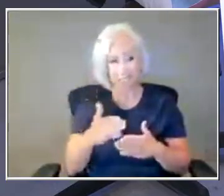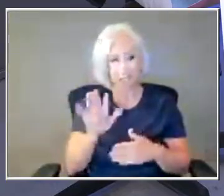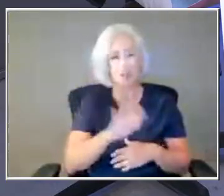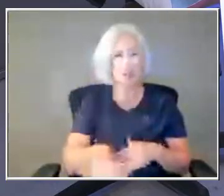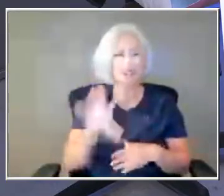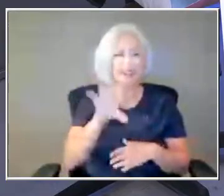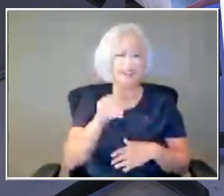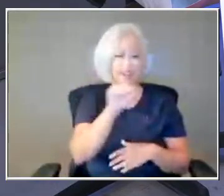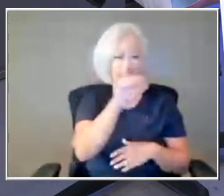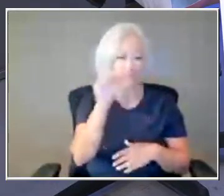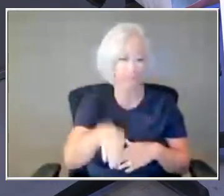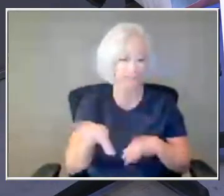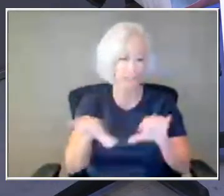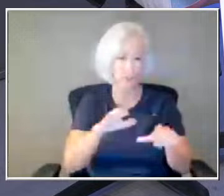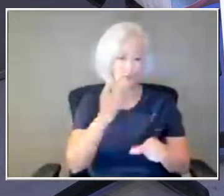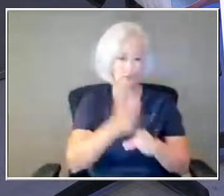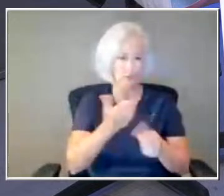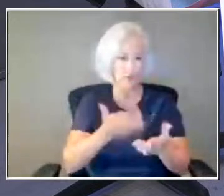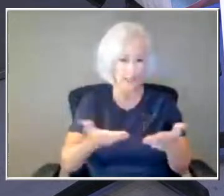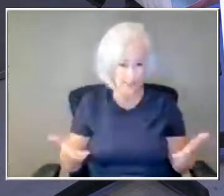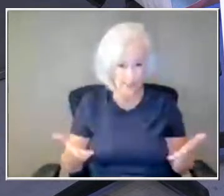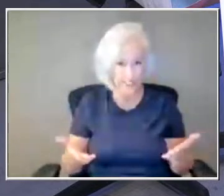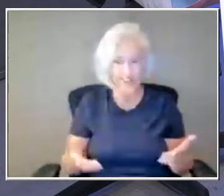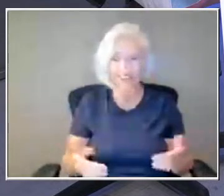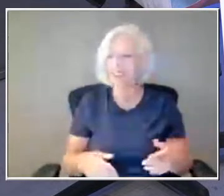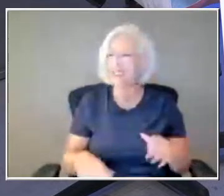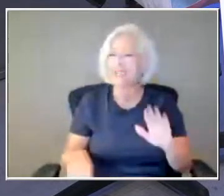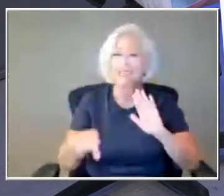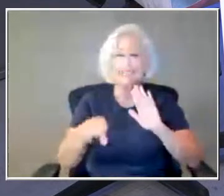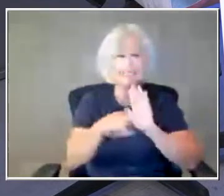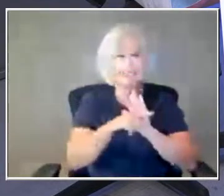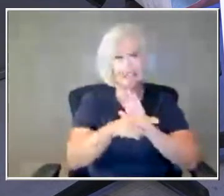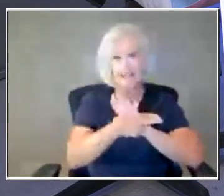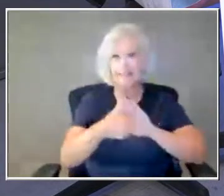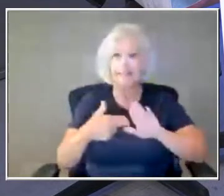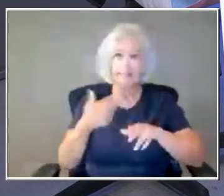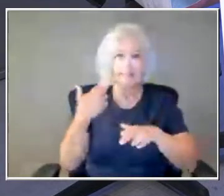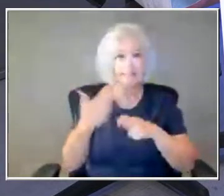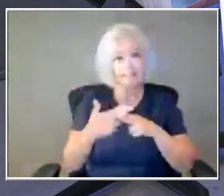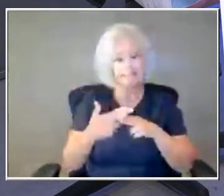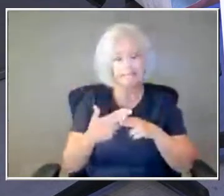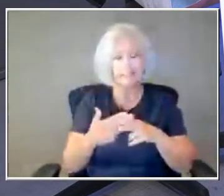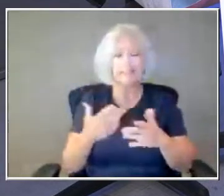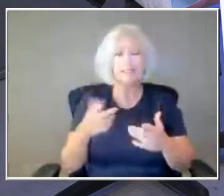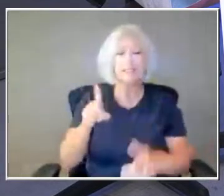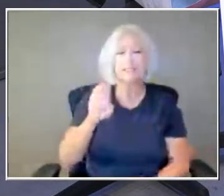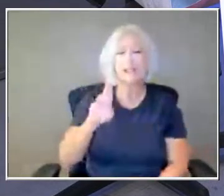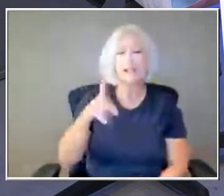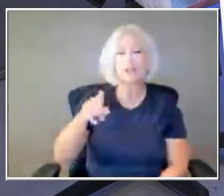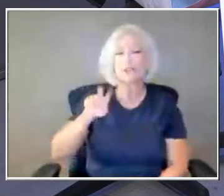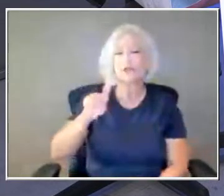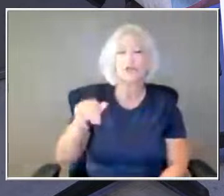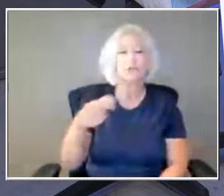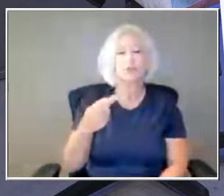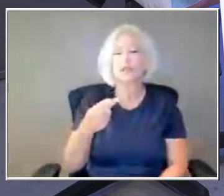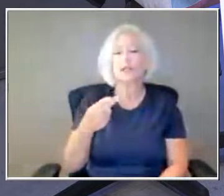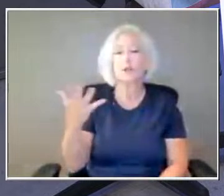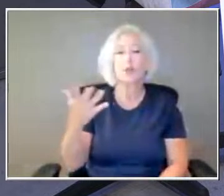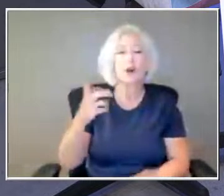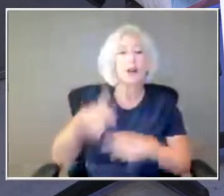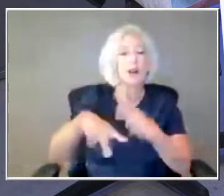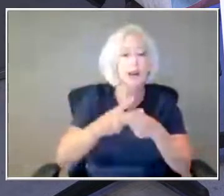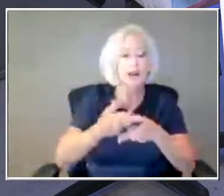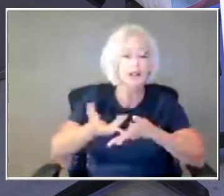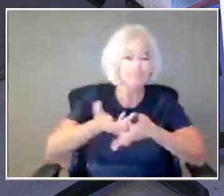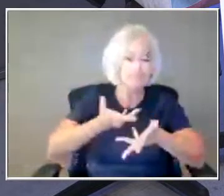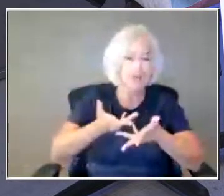about the stigma and trying to erase the stigma. Dr. Parikh, what kind of conversations should people be having, around the dinner table, with